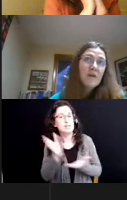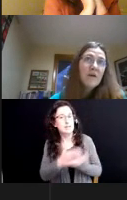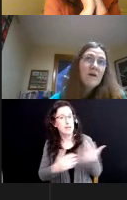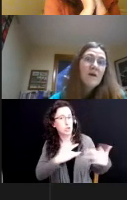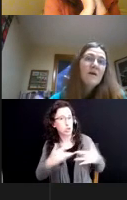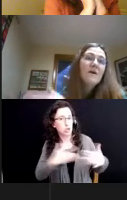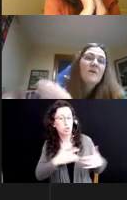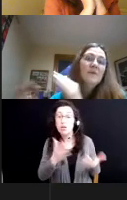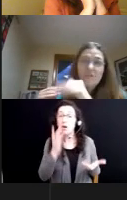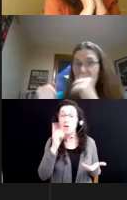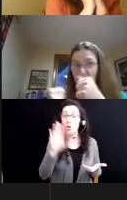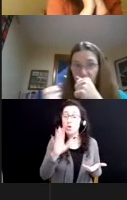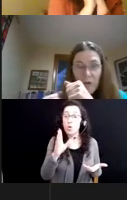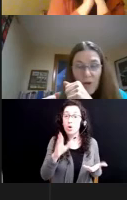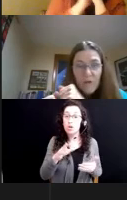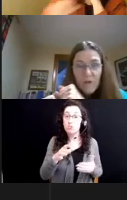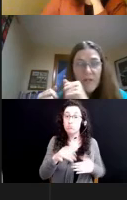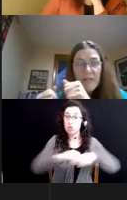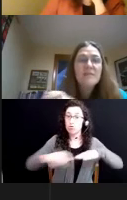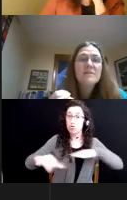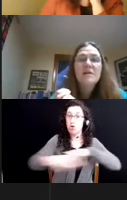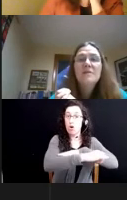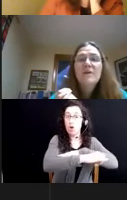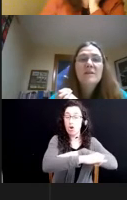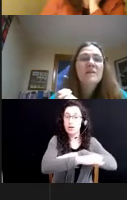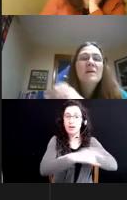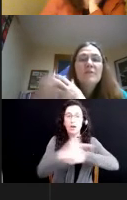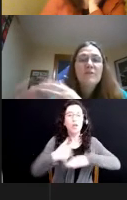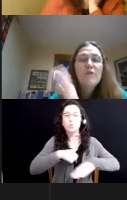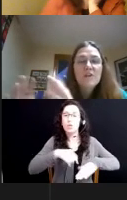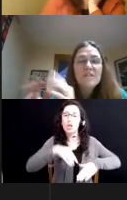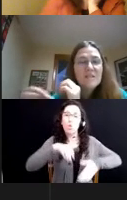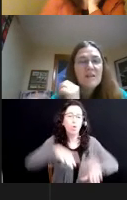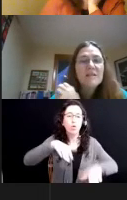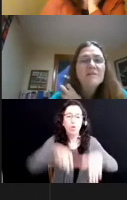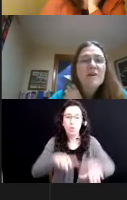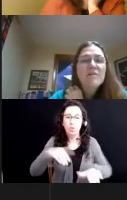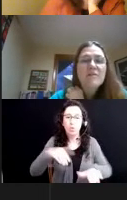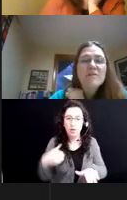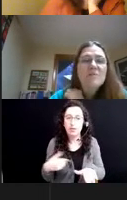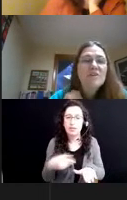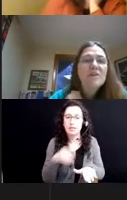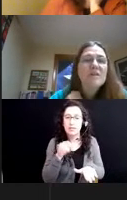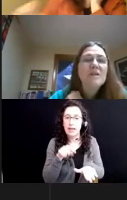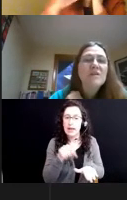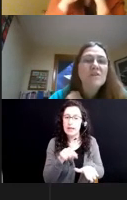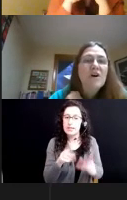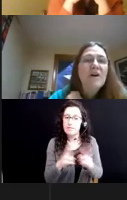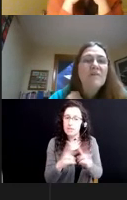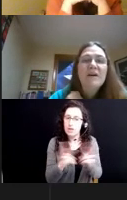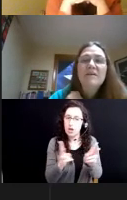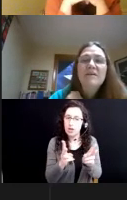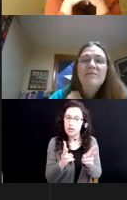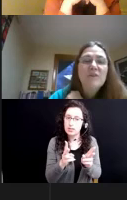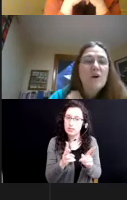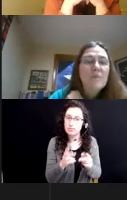lawn because we trample all over it. It has endophyte in it. For forages, it's selected very, very specially to not